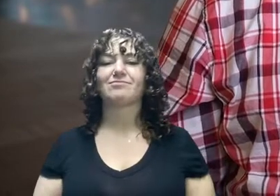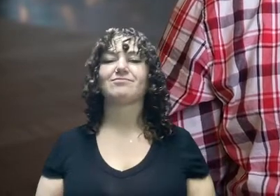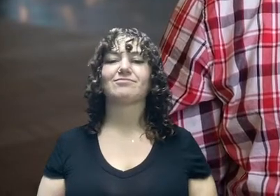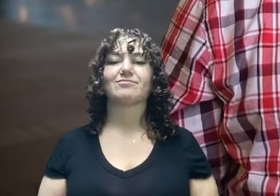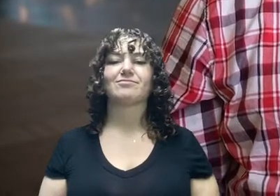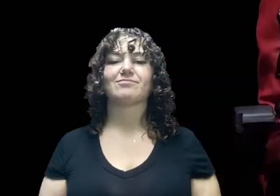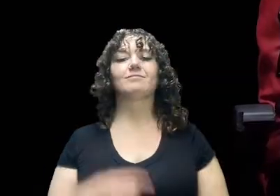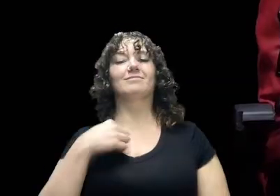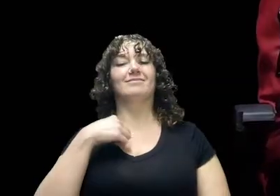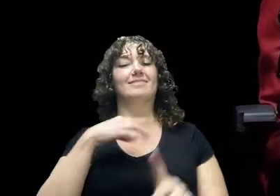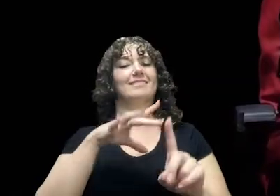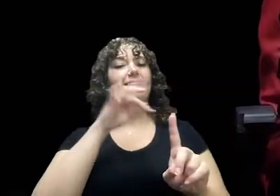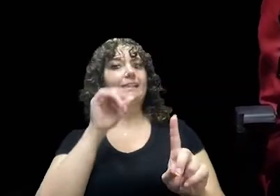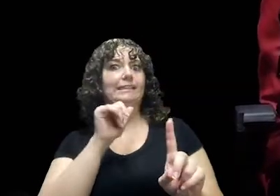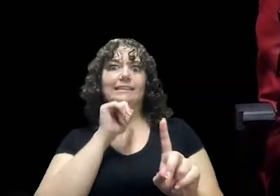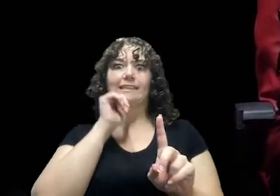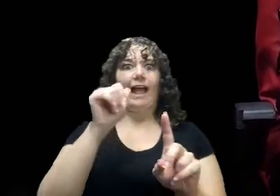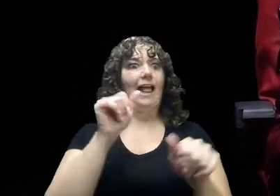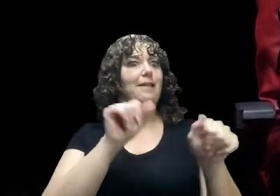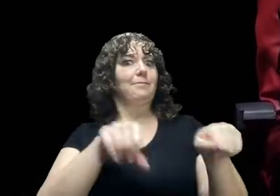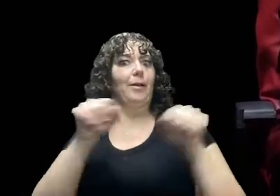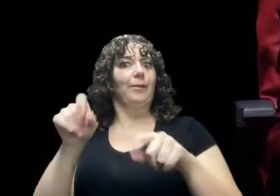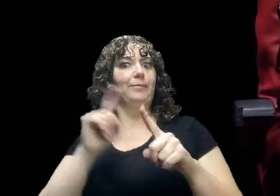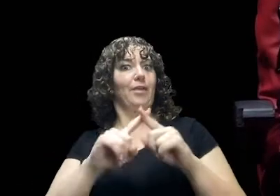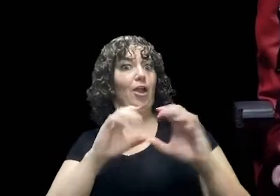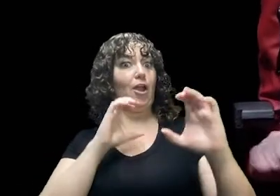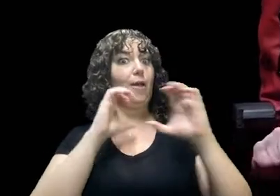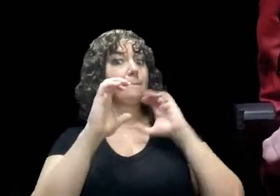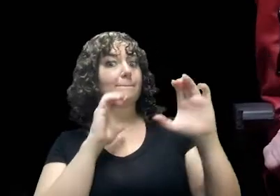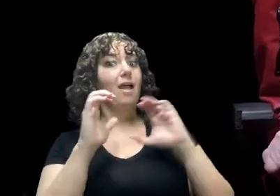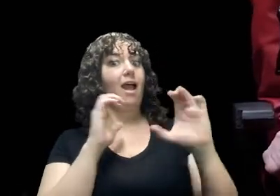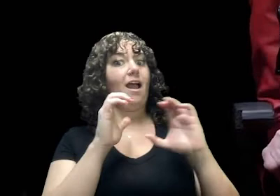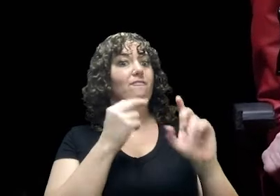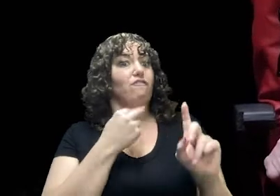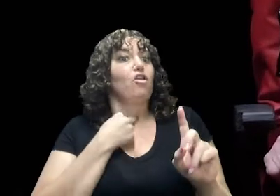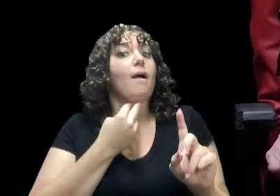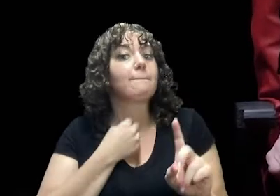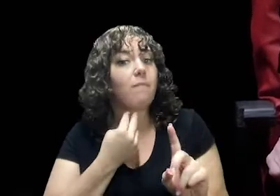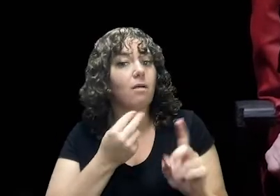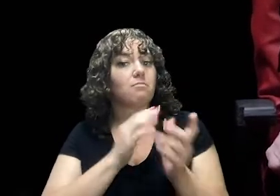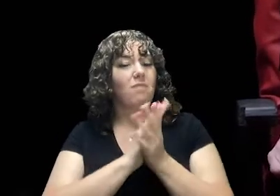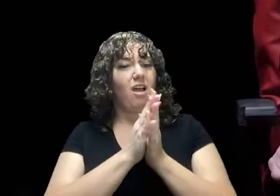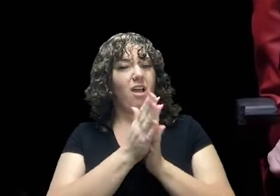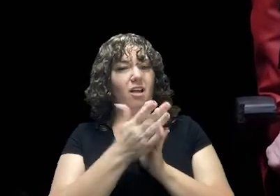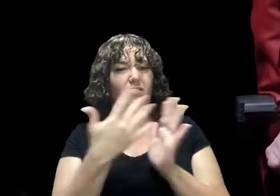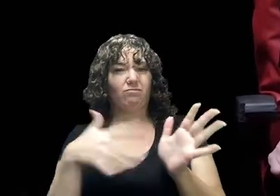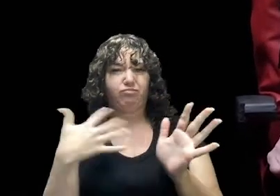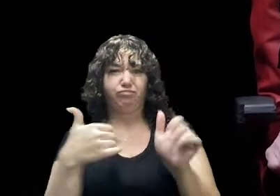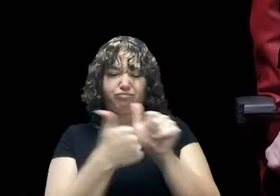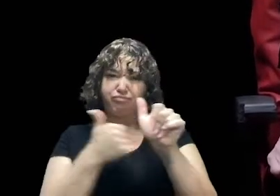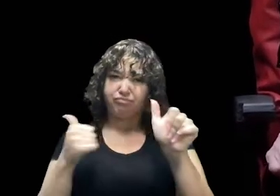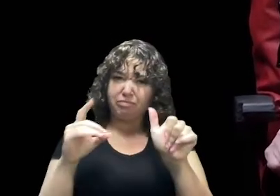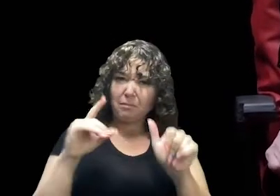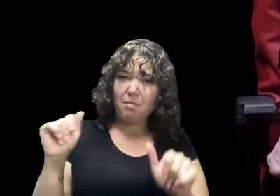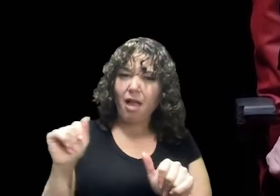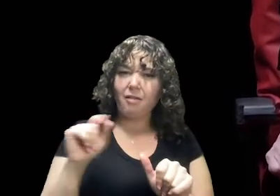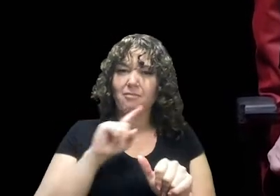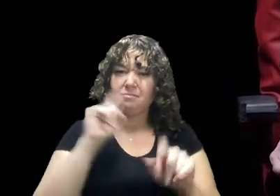more accessible. I find the inability to clearly communicate verbally far more disabling.